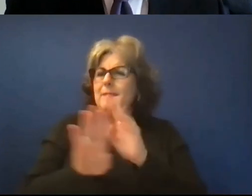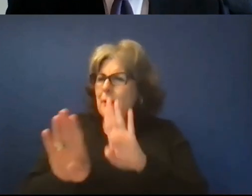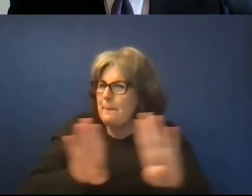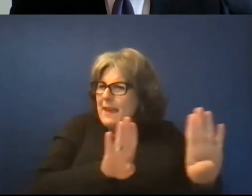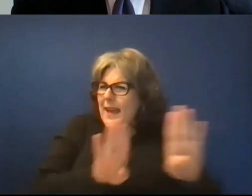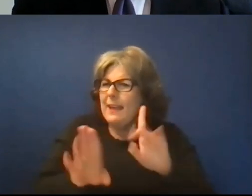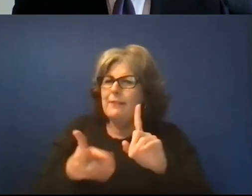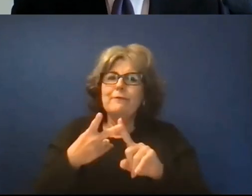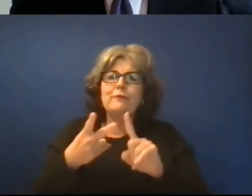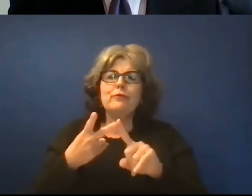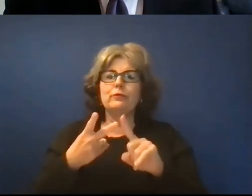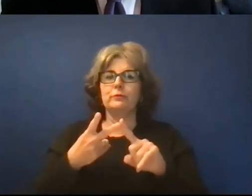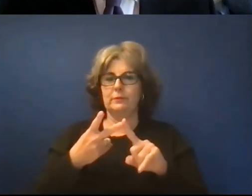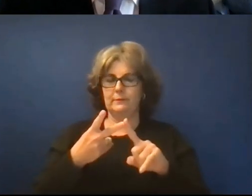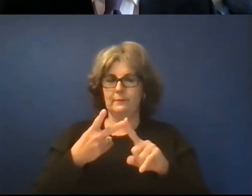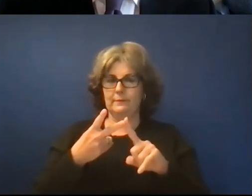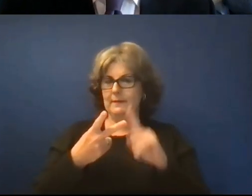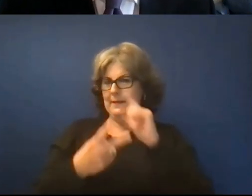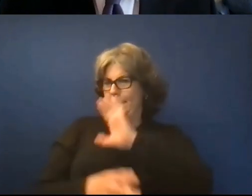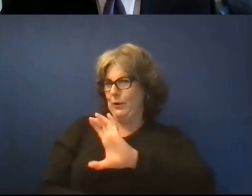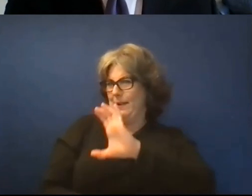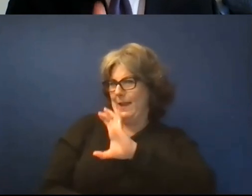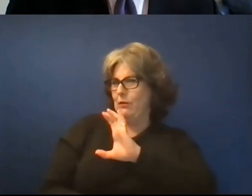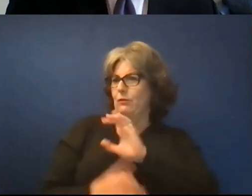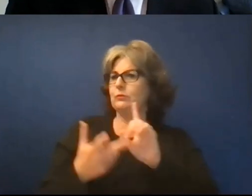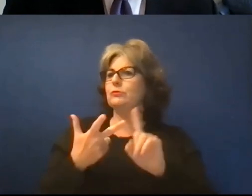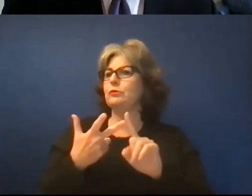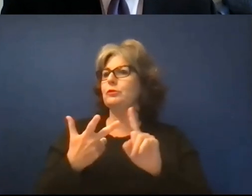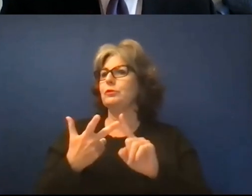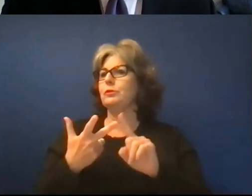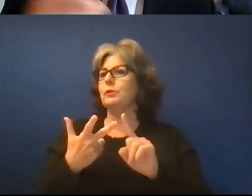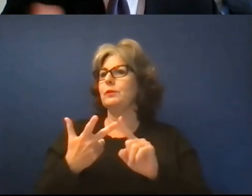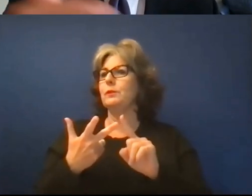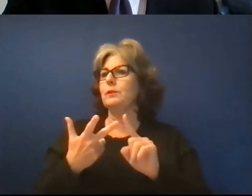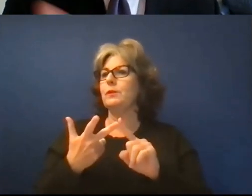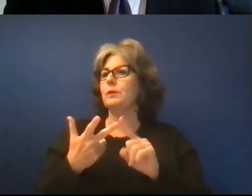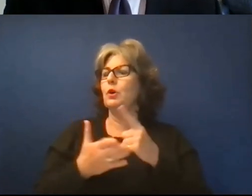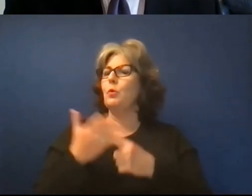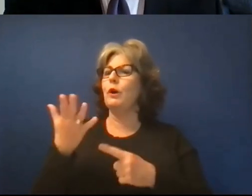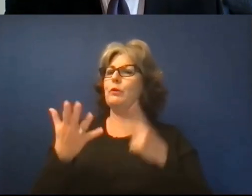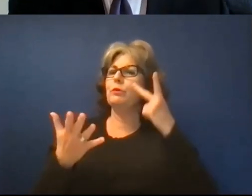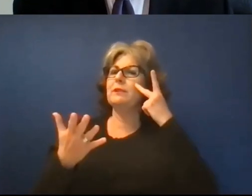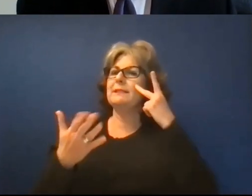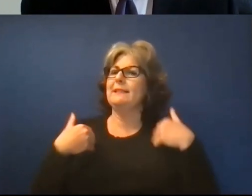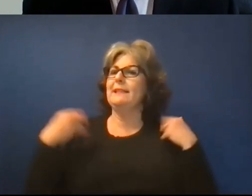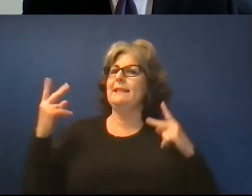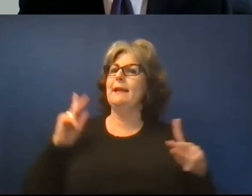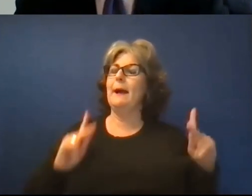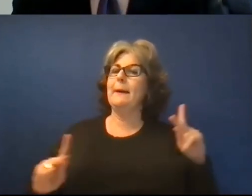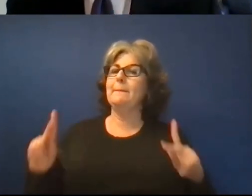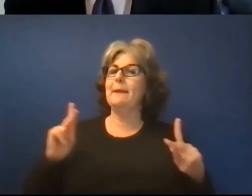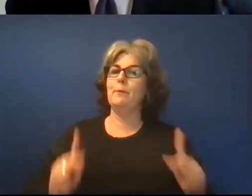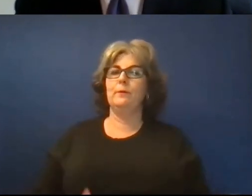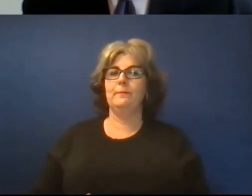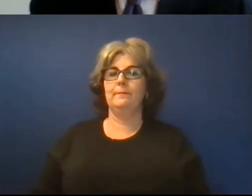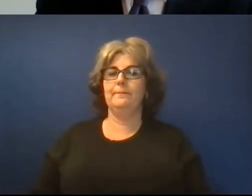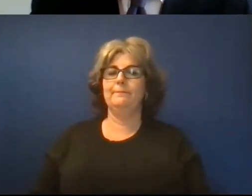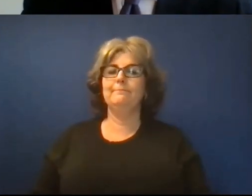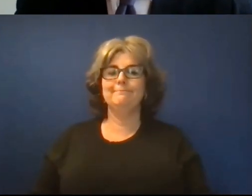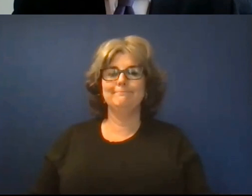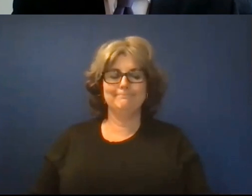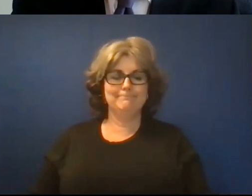behavior and their characteristics, what do you want to see from young people when they are exploring this field? I'll start with Nurse